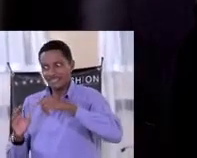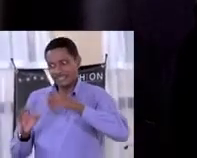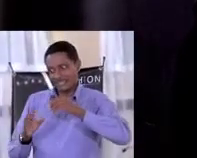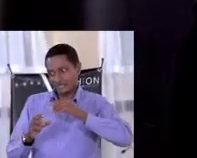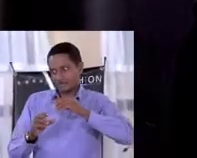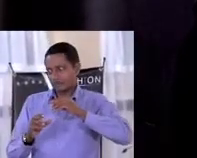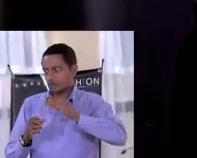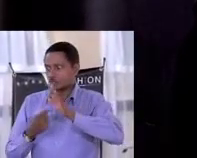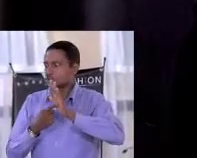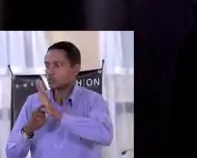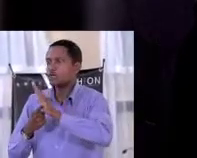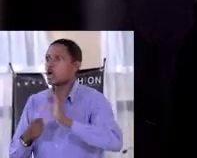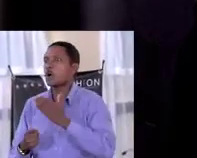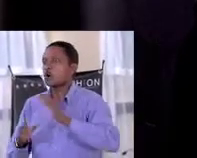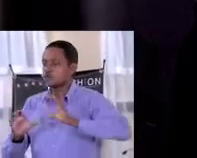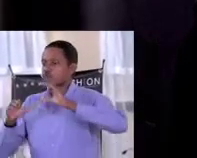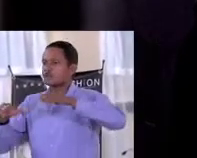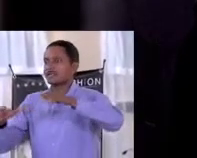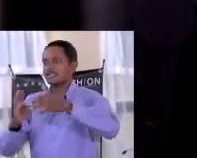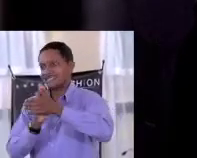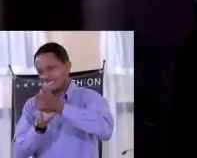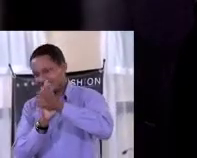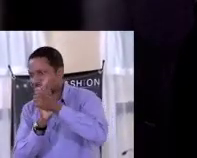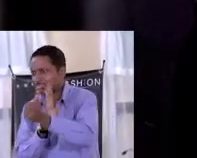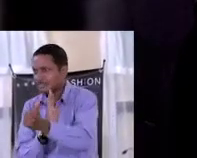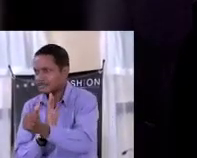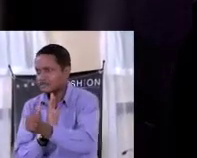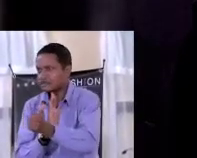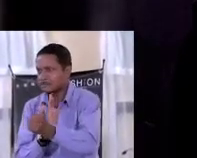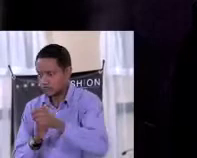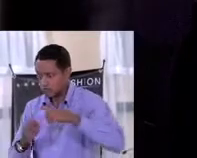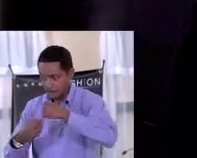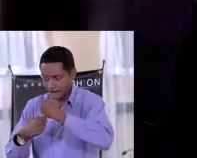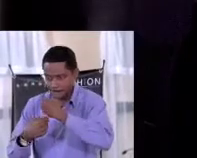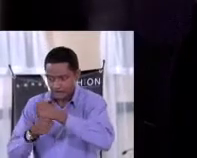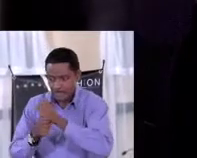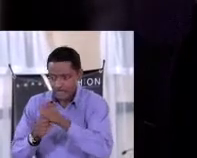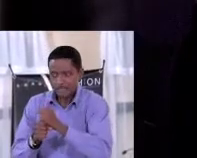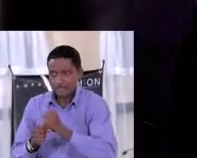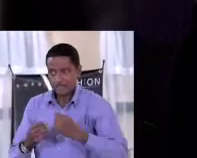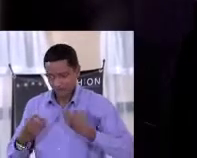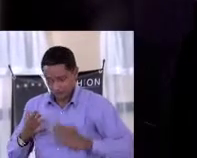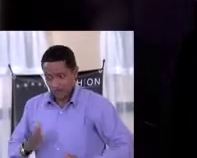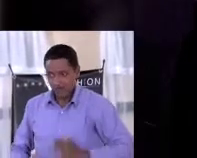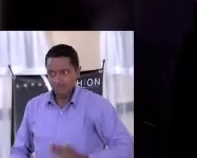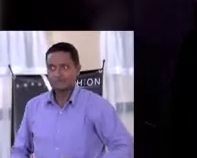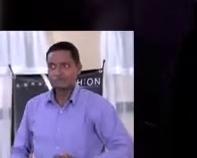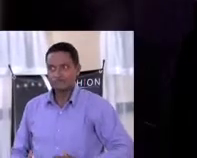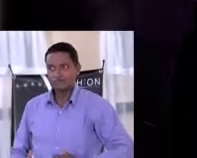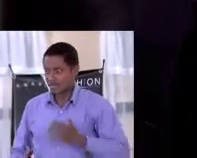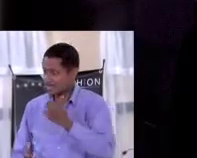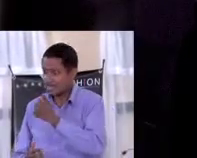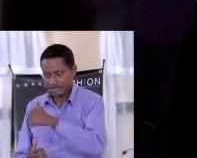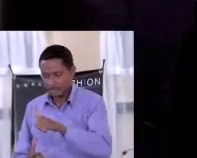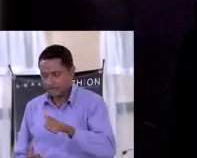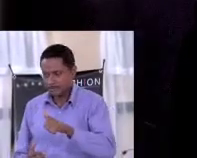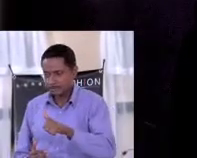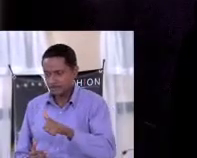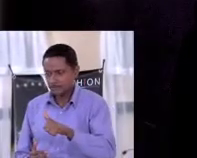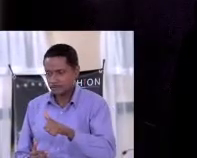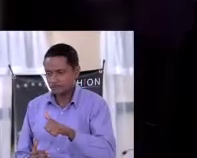do a garment. And when we do anything in the creative sector, the